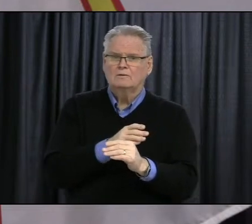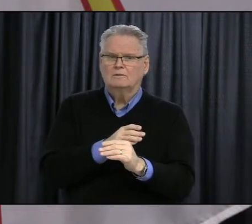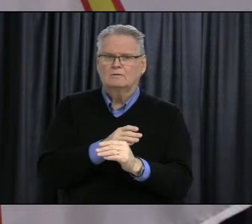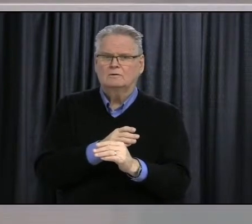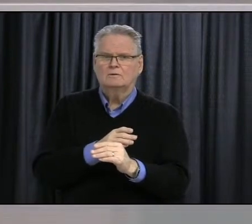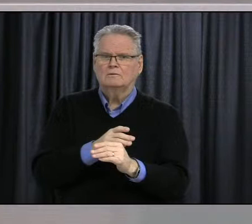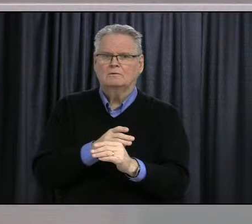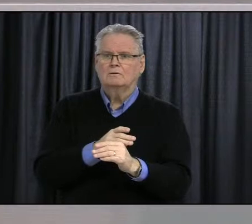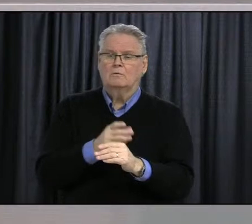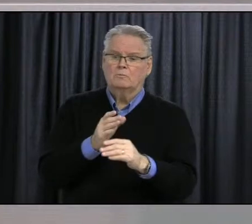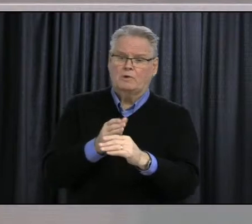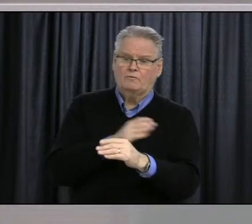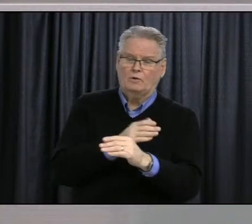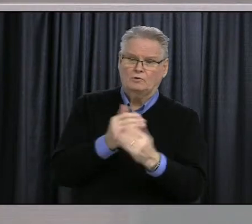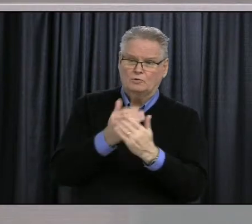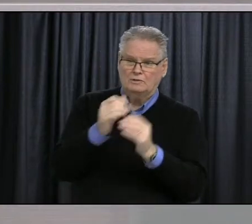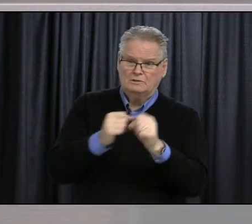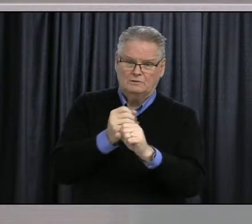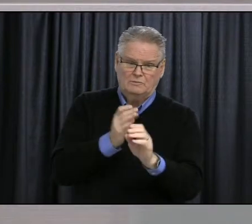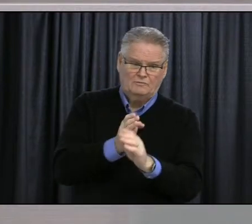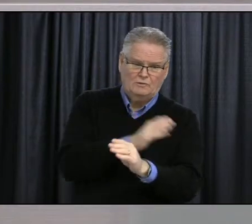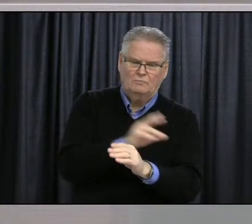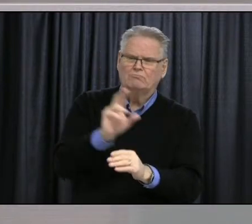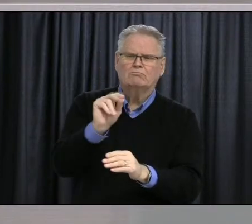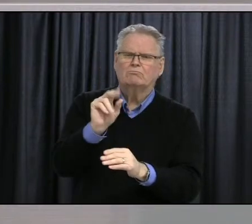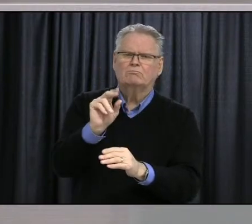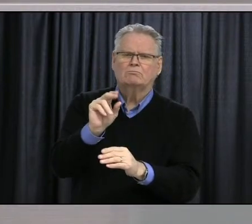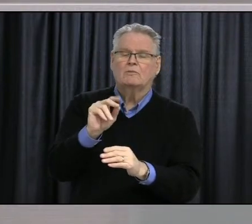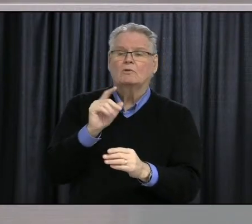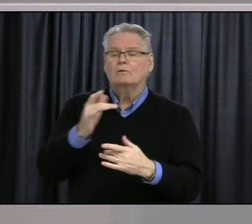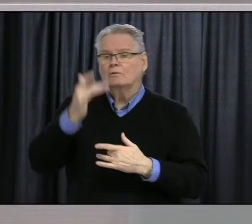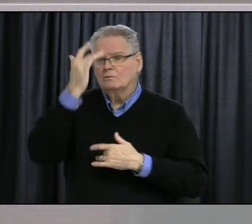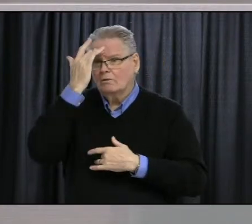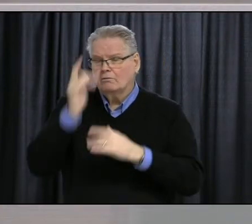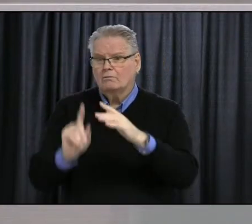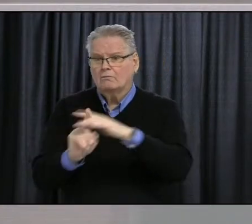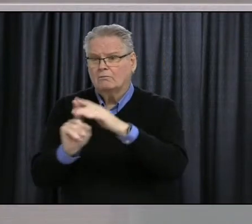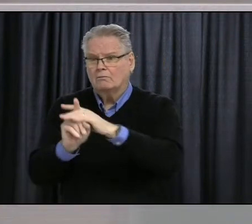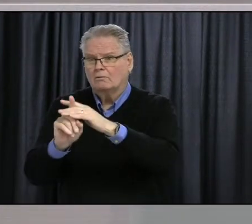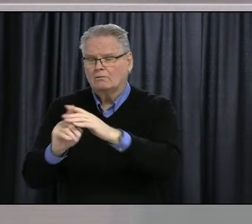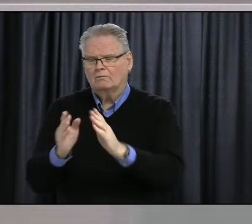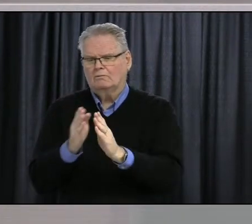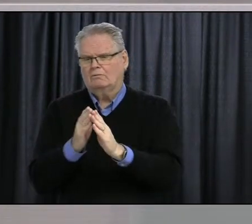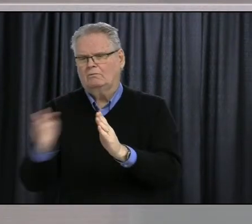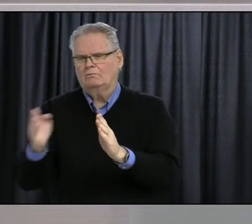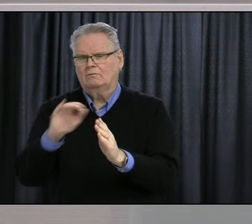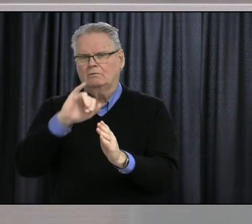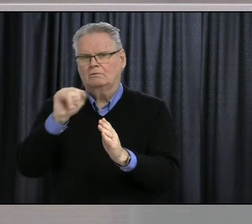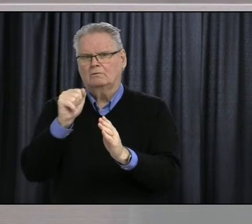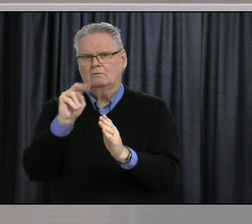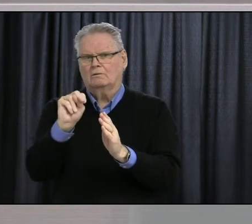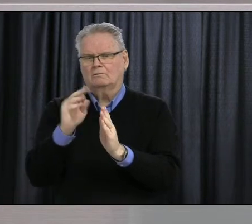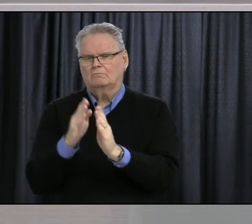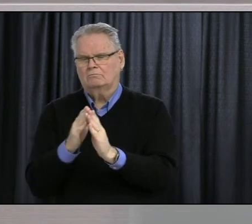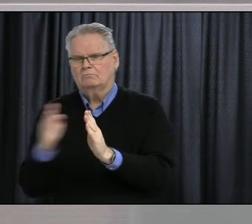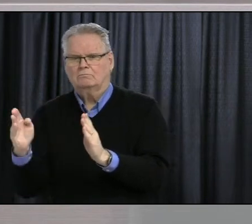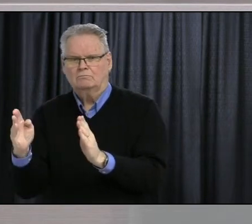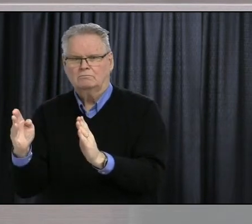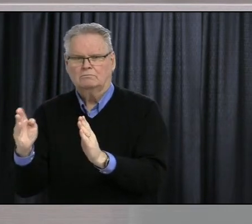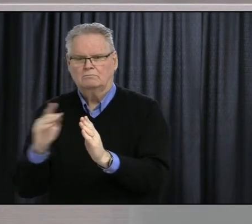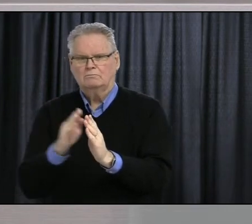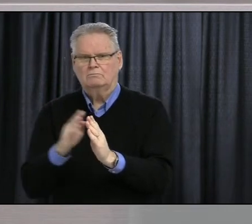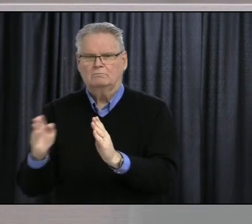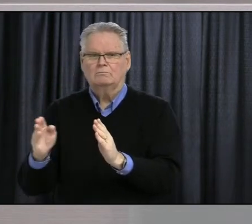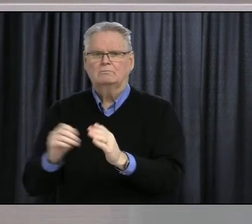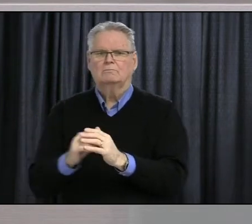Okay, thank you. Our next questions are from Elizabeth Witten with All Newfoundland Labrador. Please go ahead. Thank